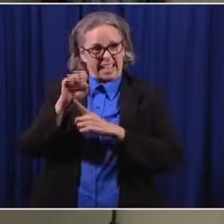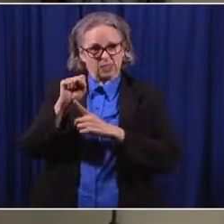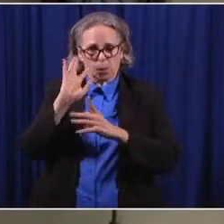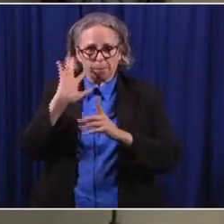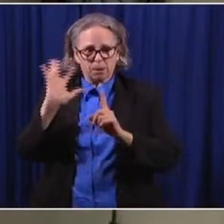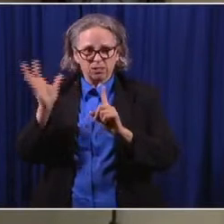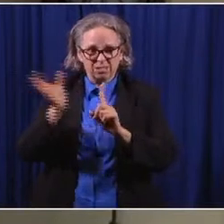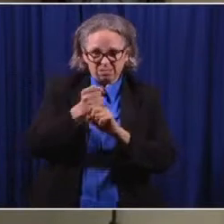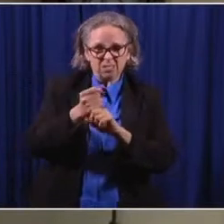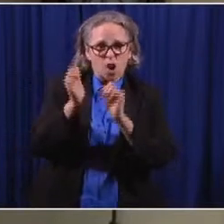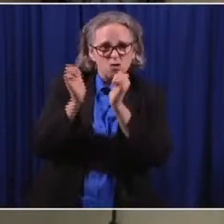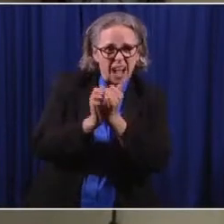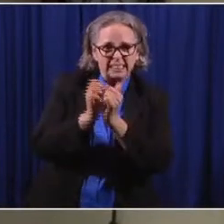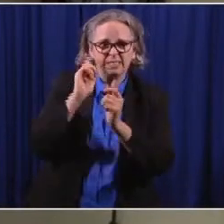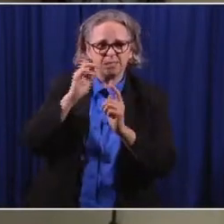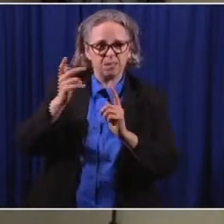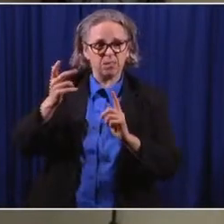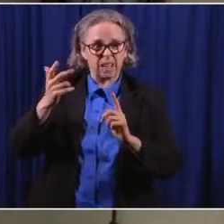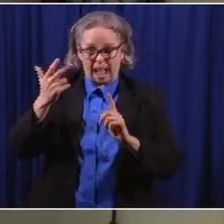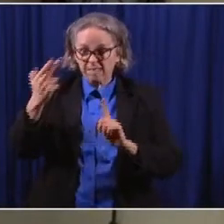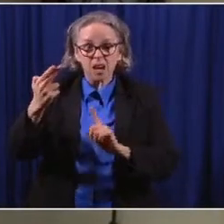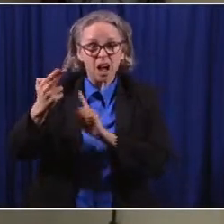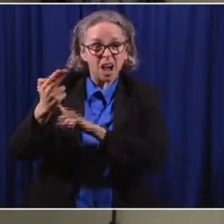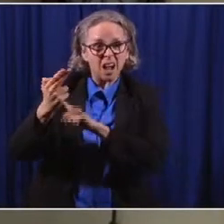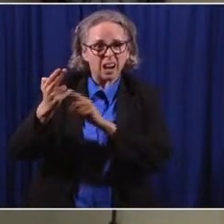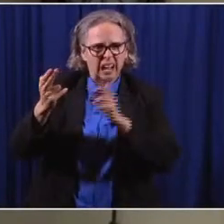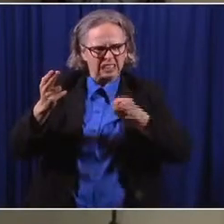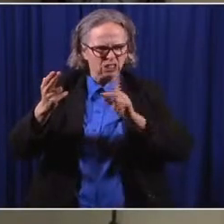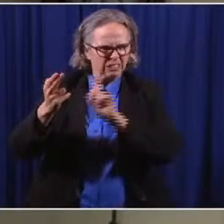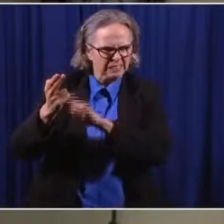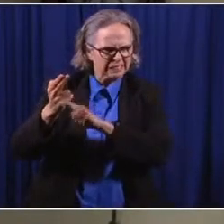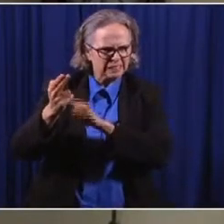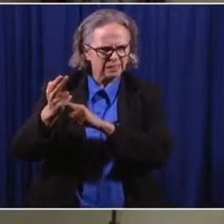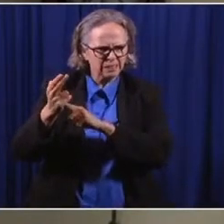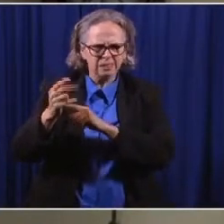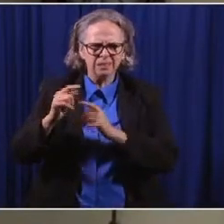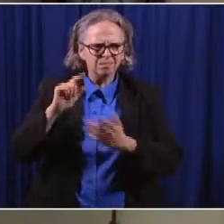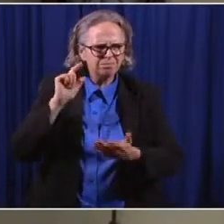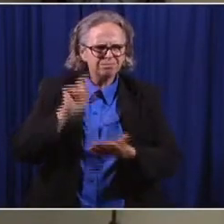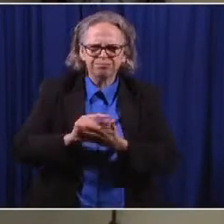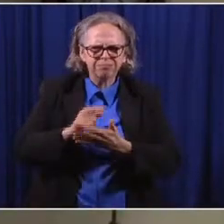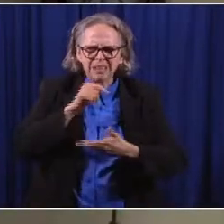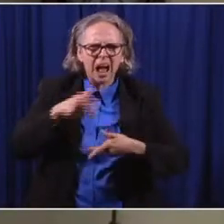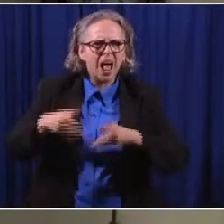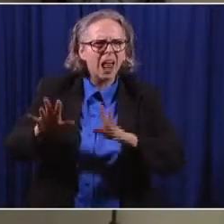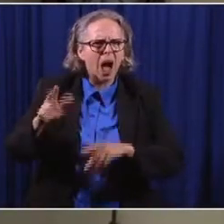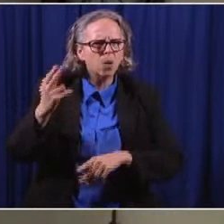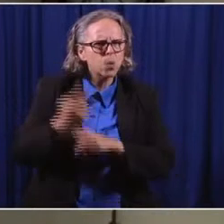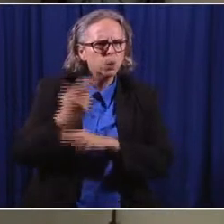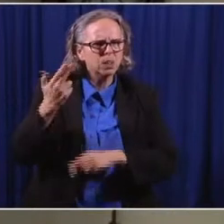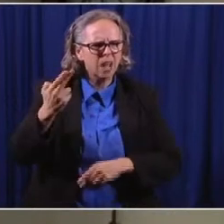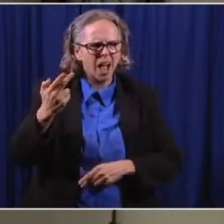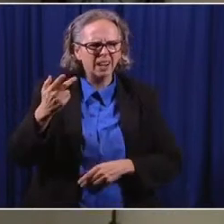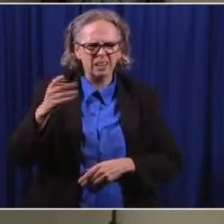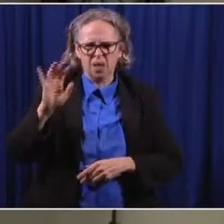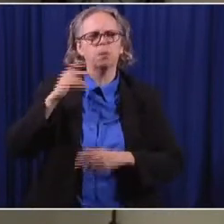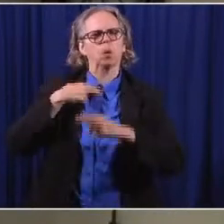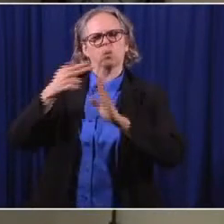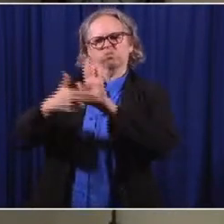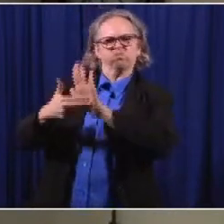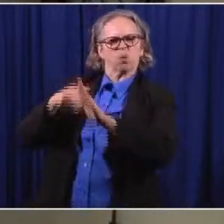not at that moment committing any other offense, but they've got a gun and they're a convicted felon of a violent offense. But the number of